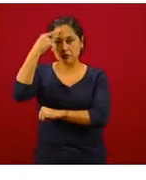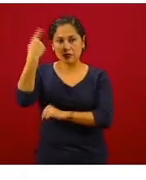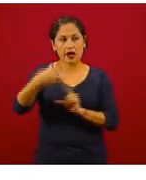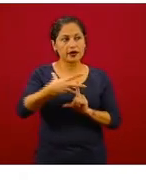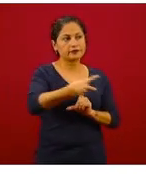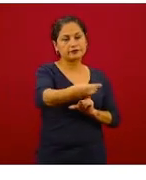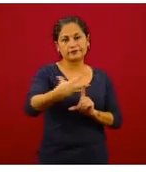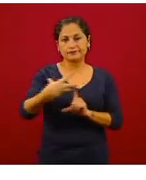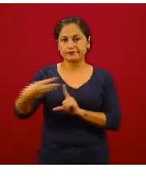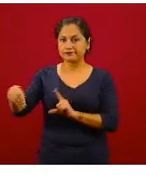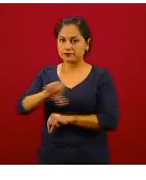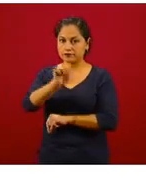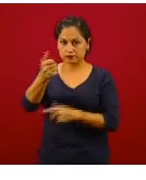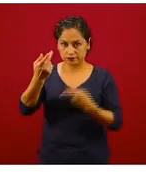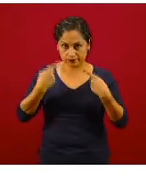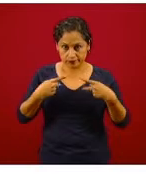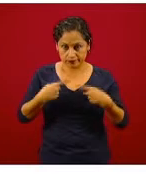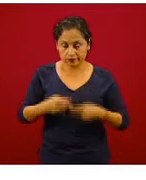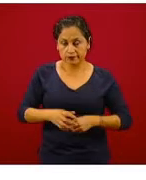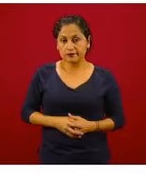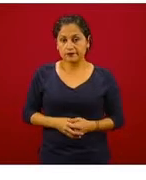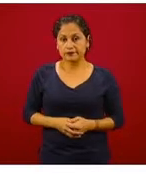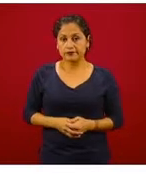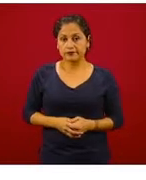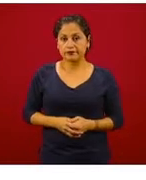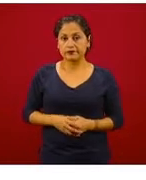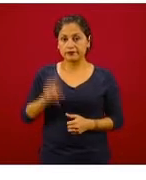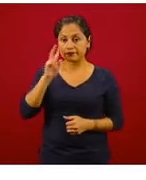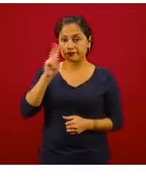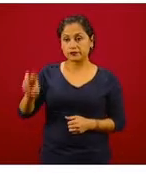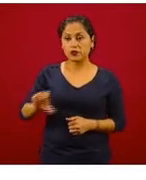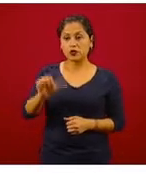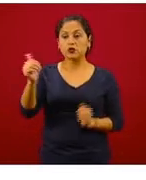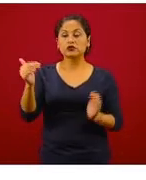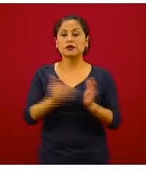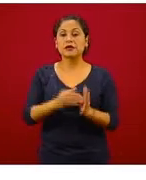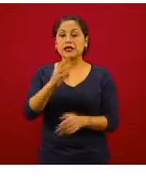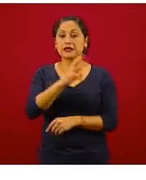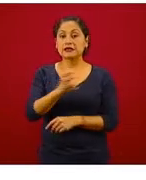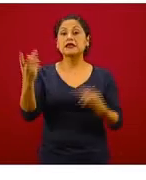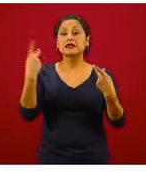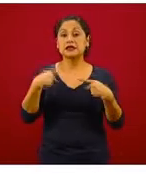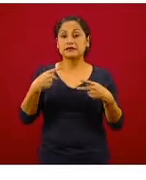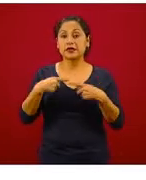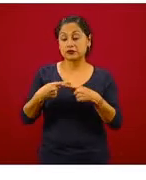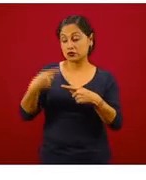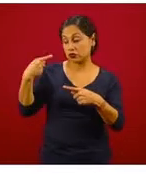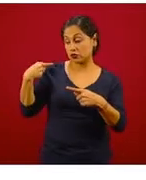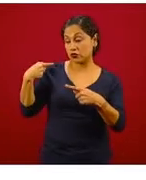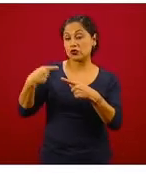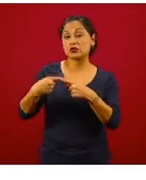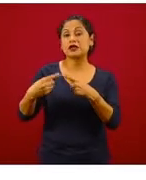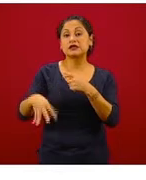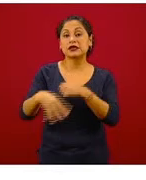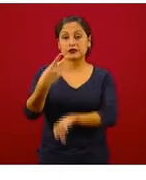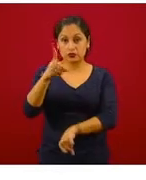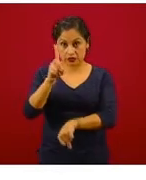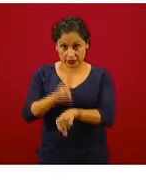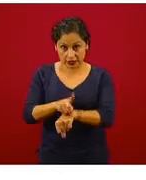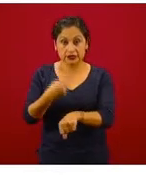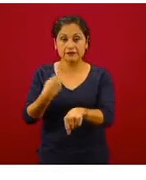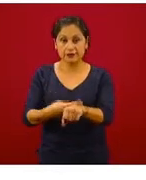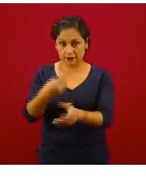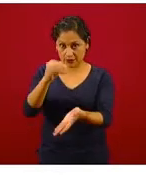getting affected, for being able to infect other people. We see 11,300 people